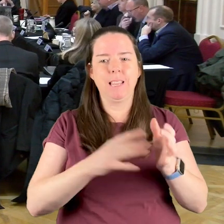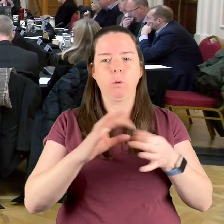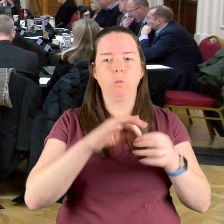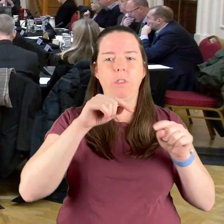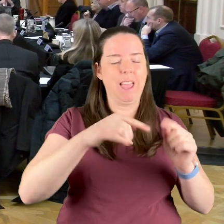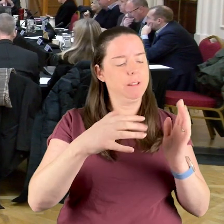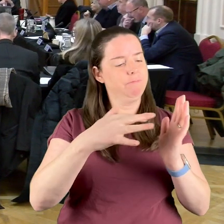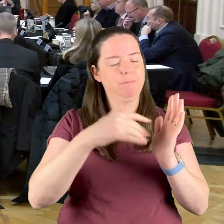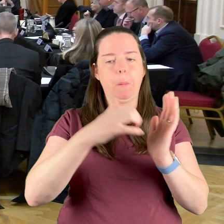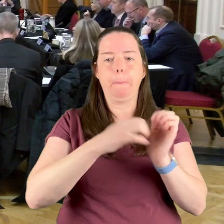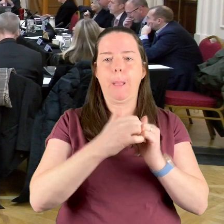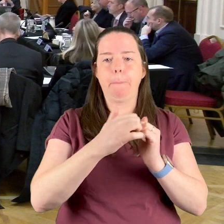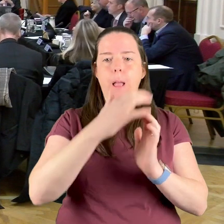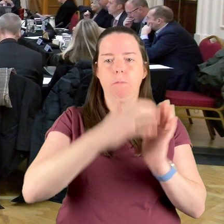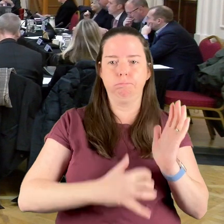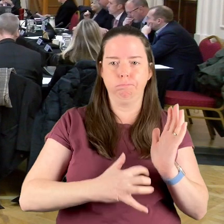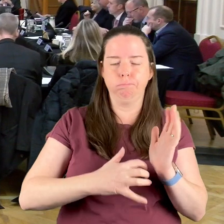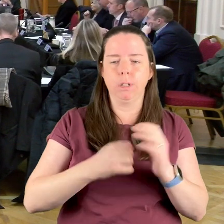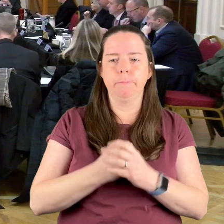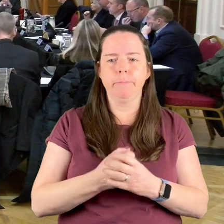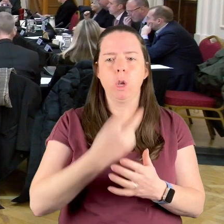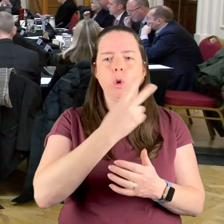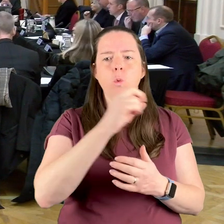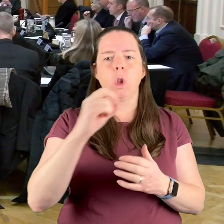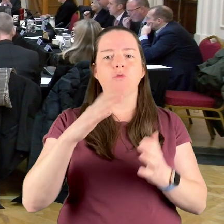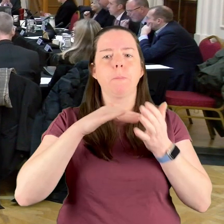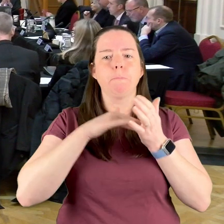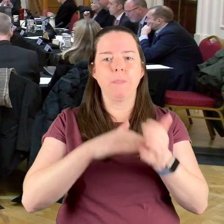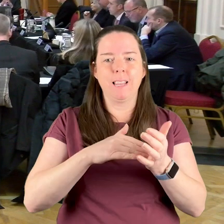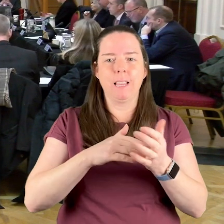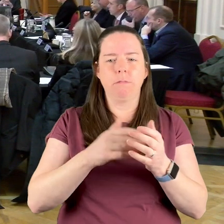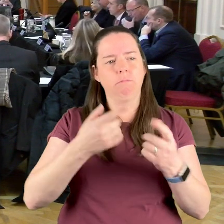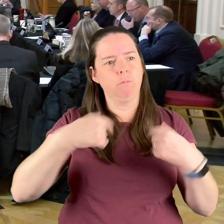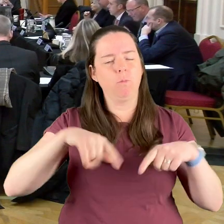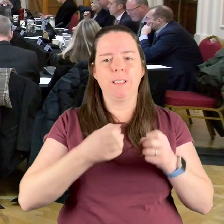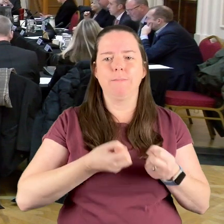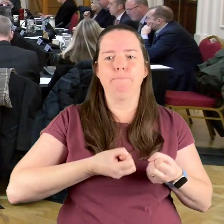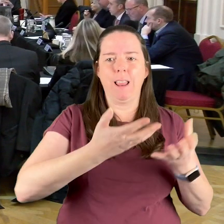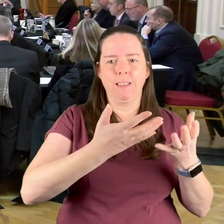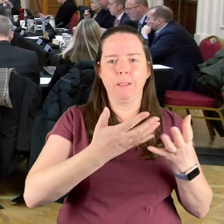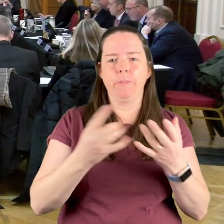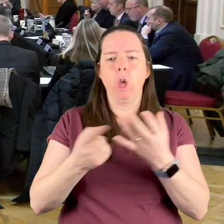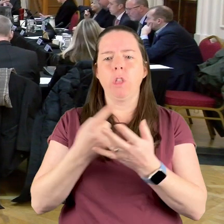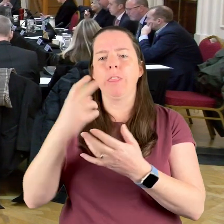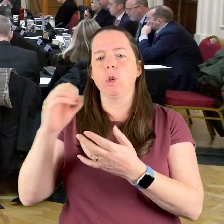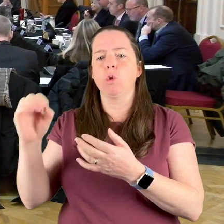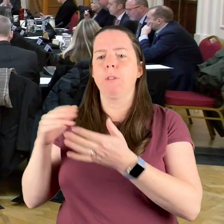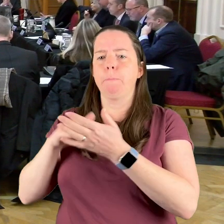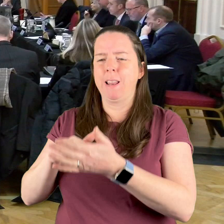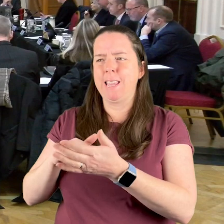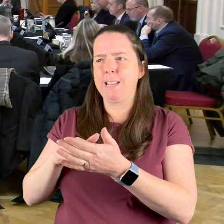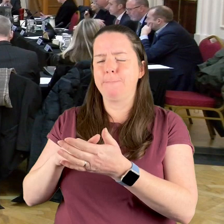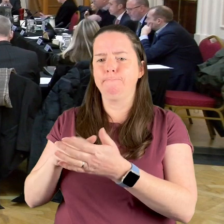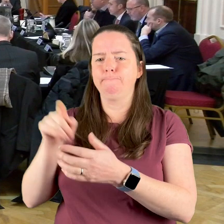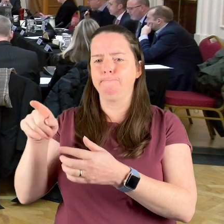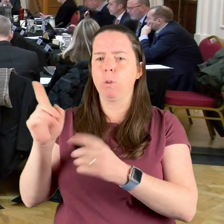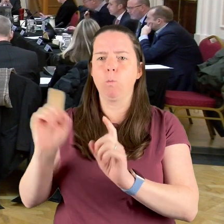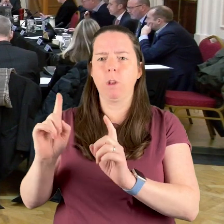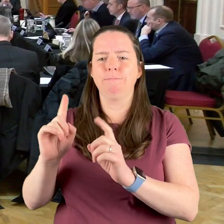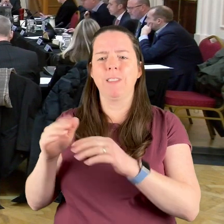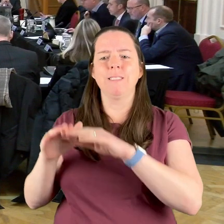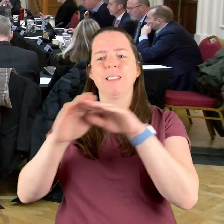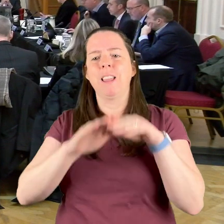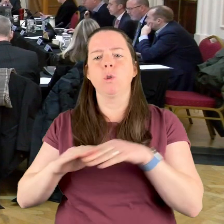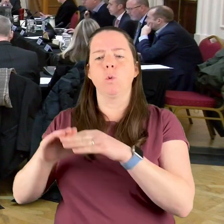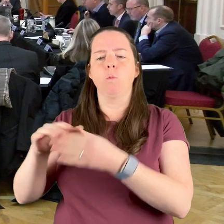is in this paper, in the 200 million that we as a system are spending. The other 200 million, just to